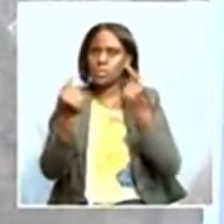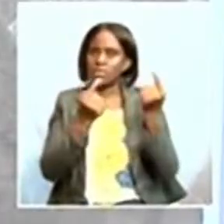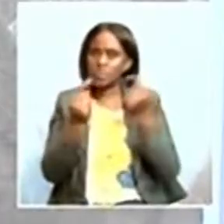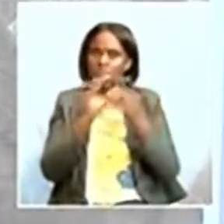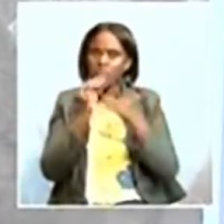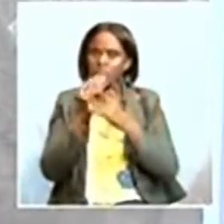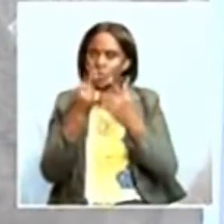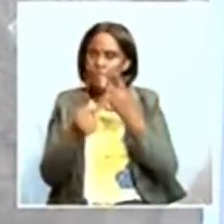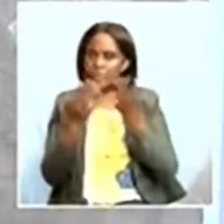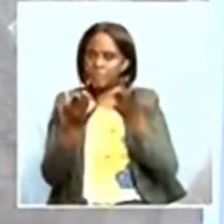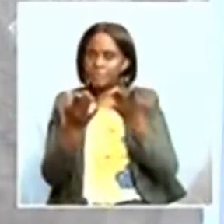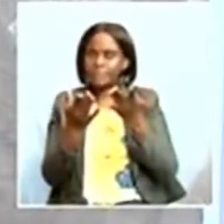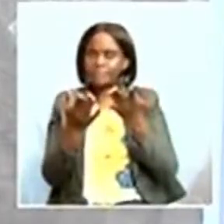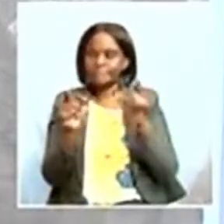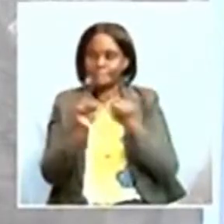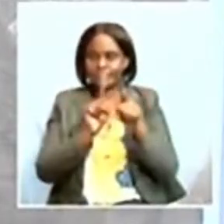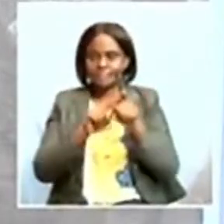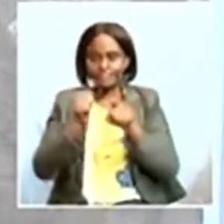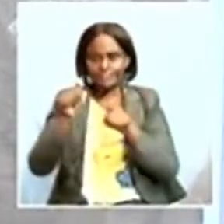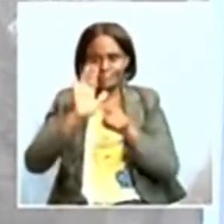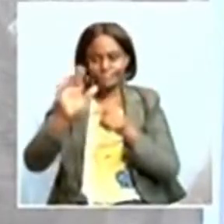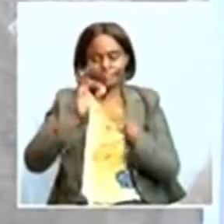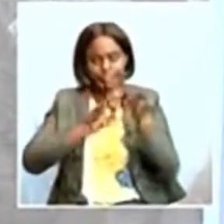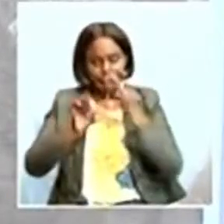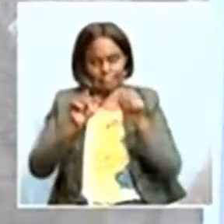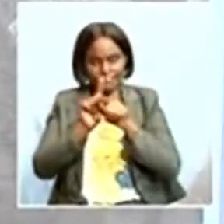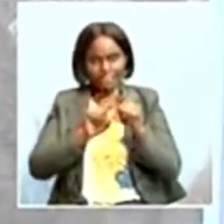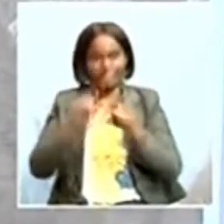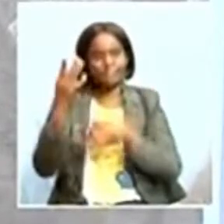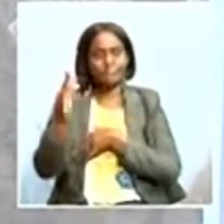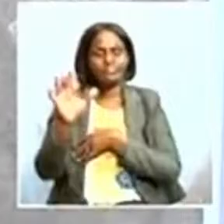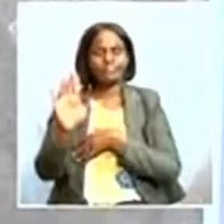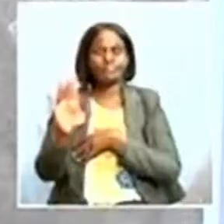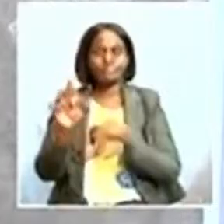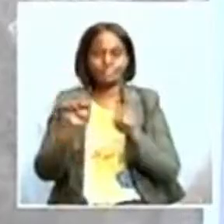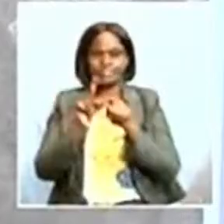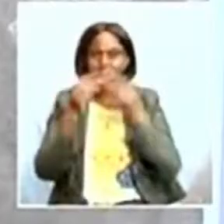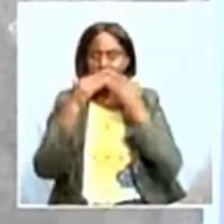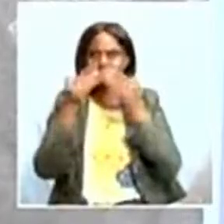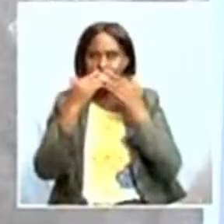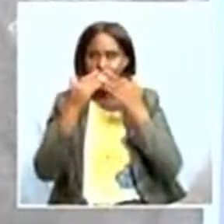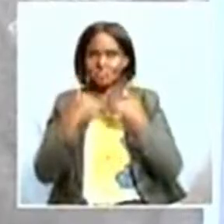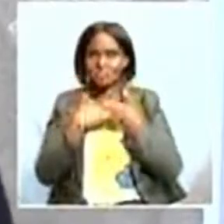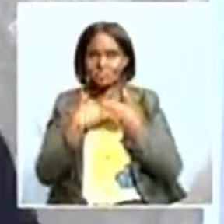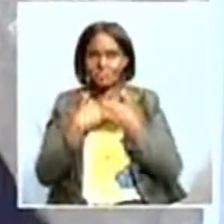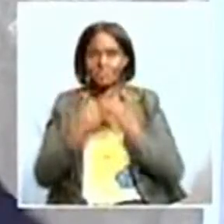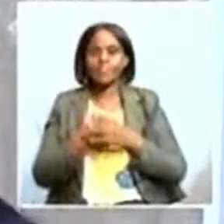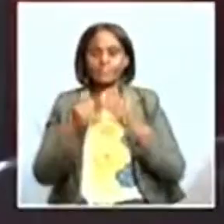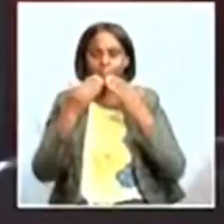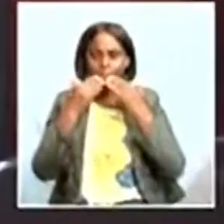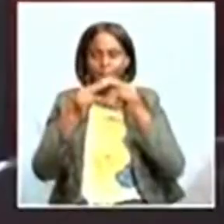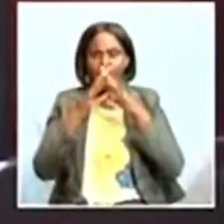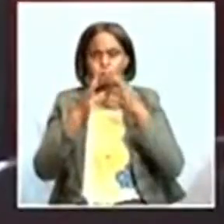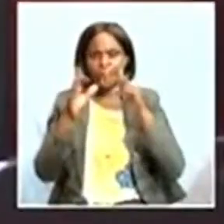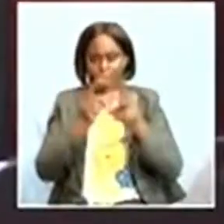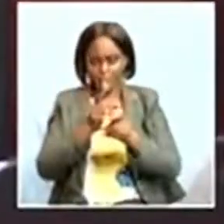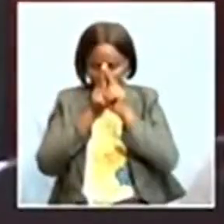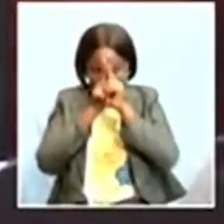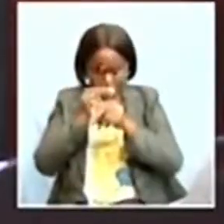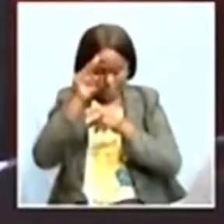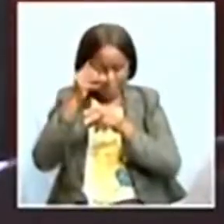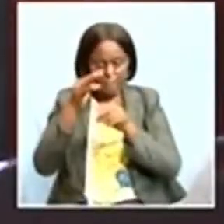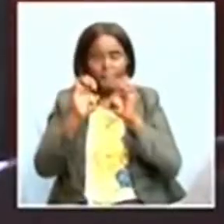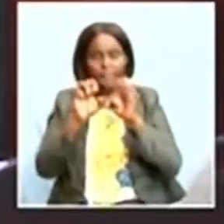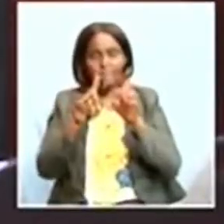or the statement stands as it were? I thank you. Thank you very much. The Honorable Minister